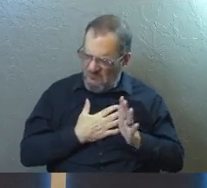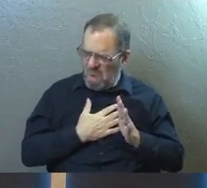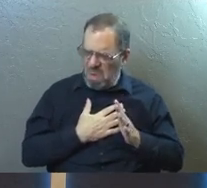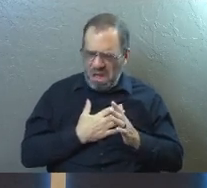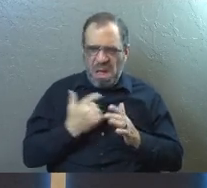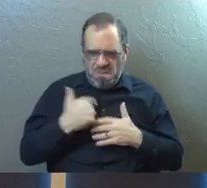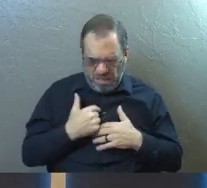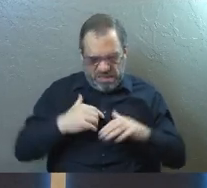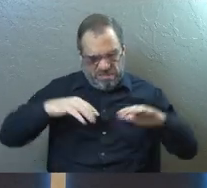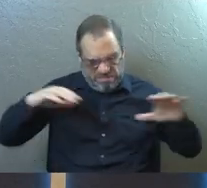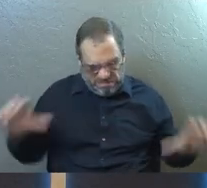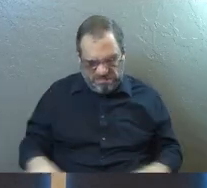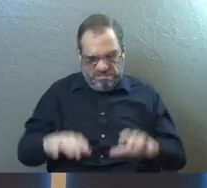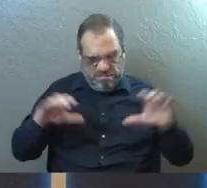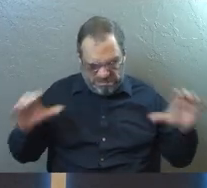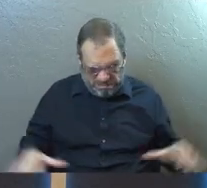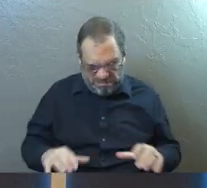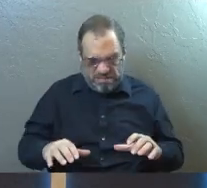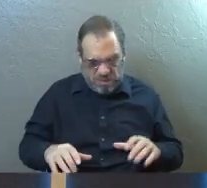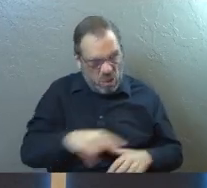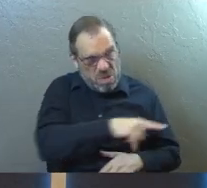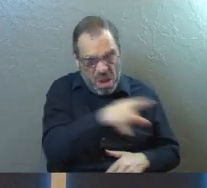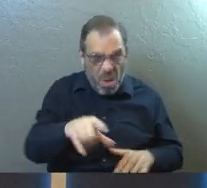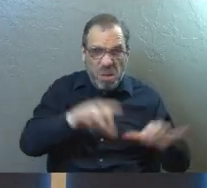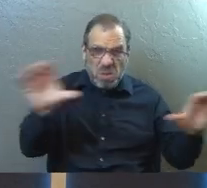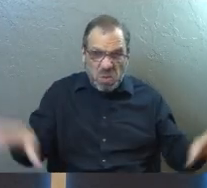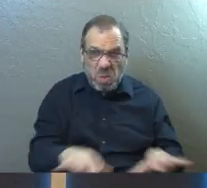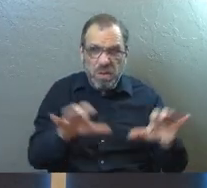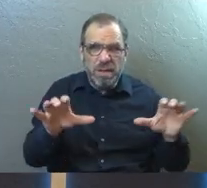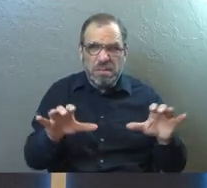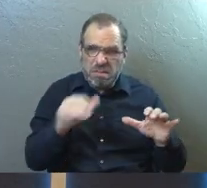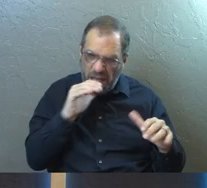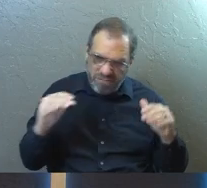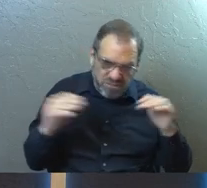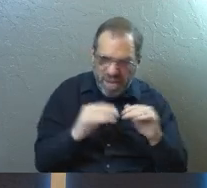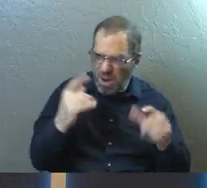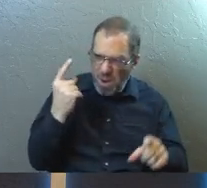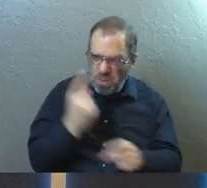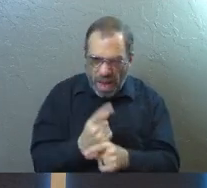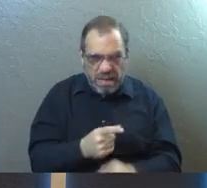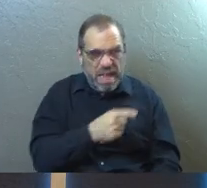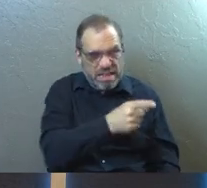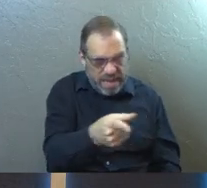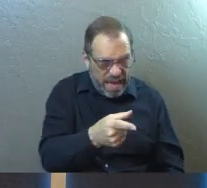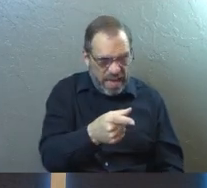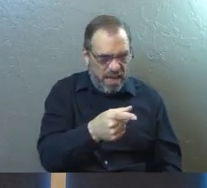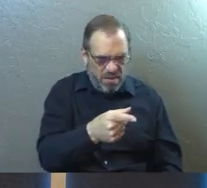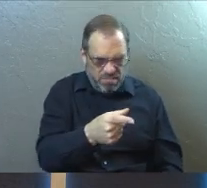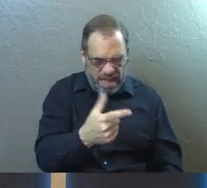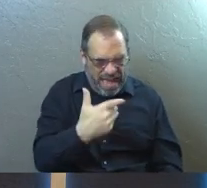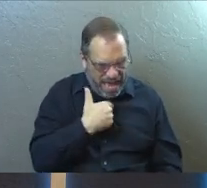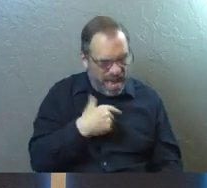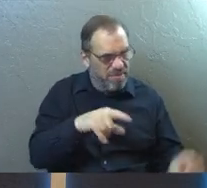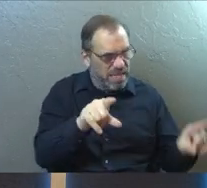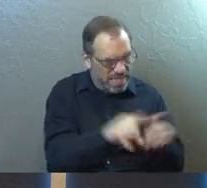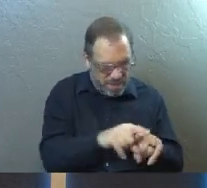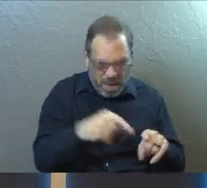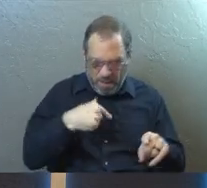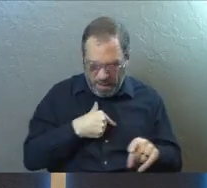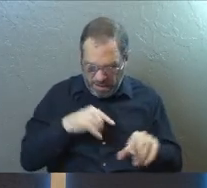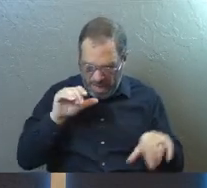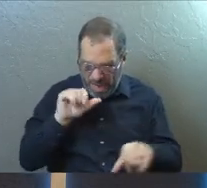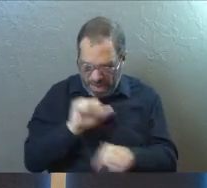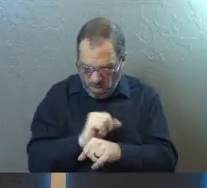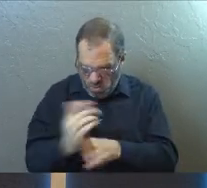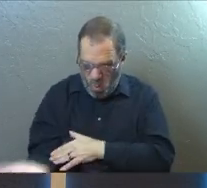a minute, I had to do all this. So I think everybody should have to do all this. And it doesn't seem fair or right to me that they're going to get the same thing I got, even though I had to be